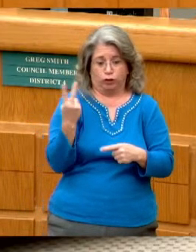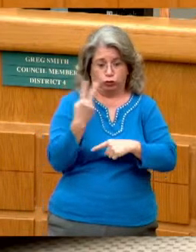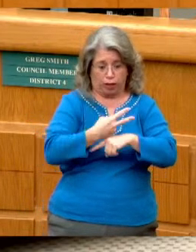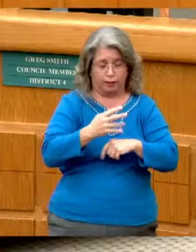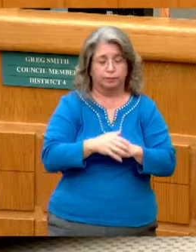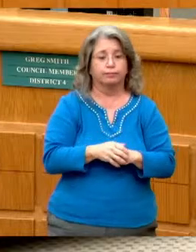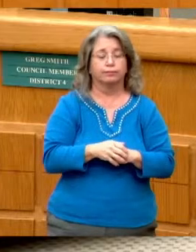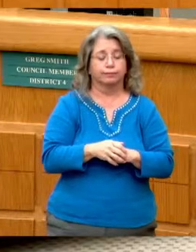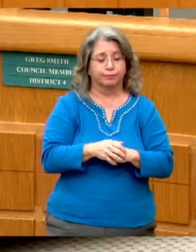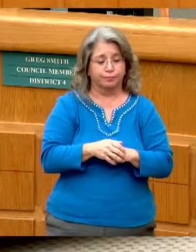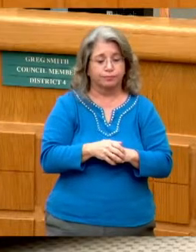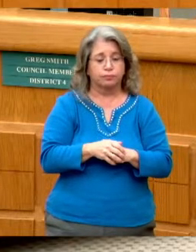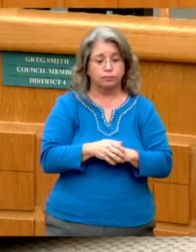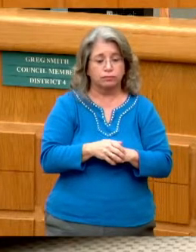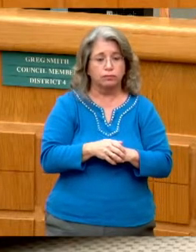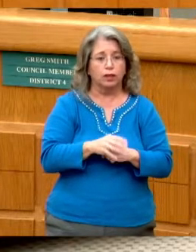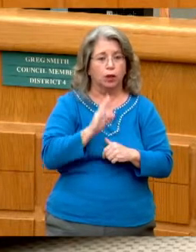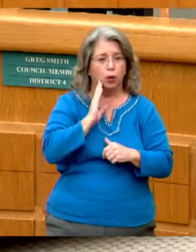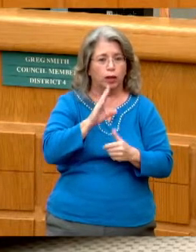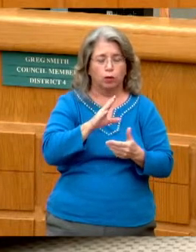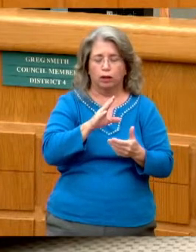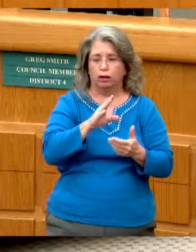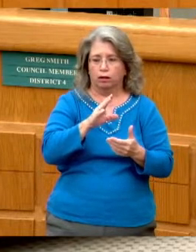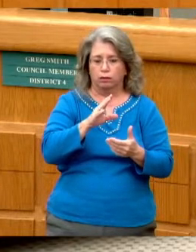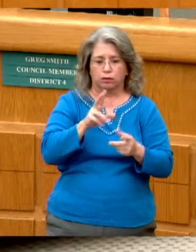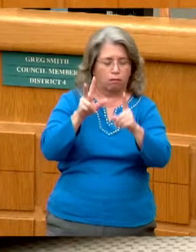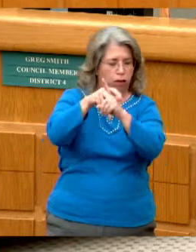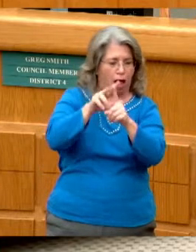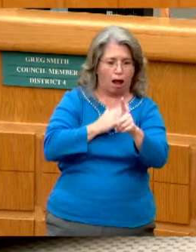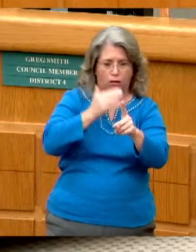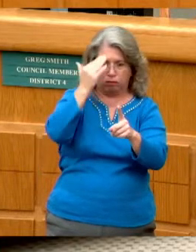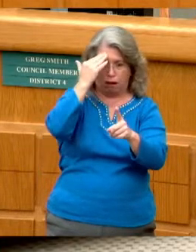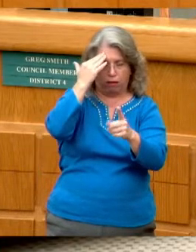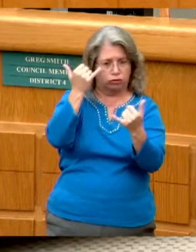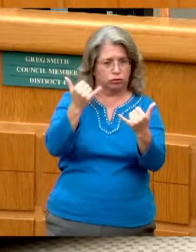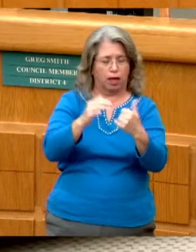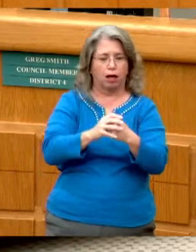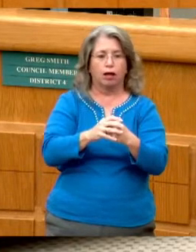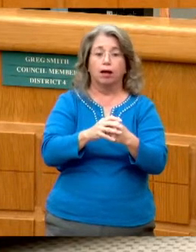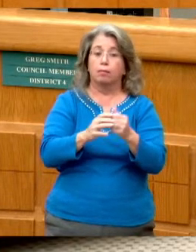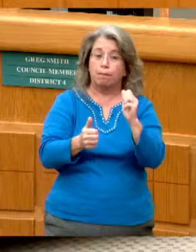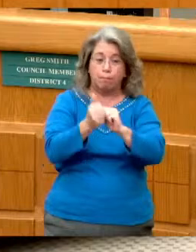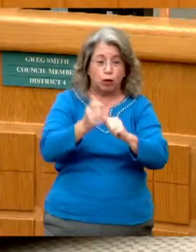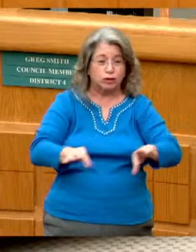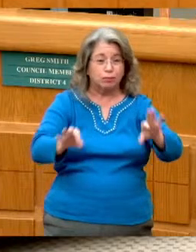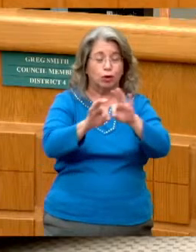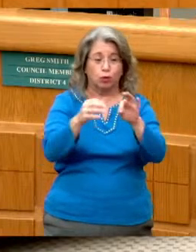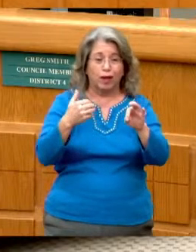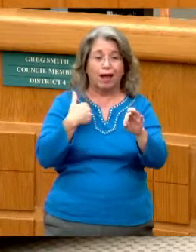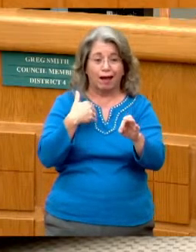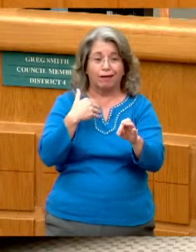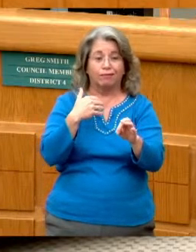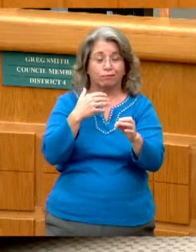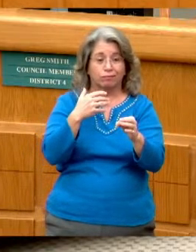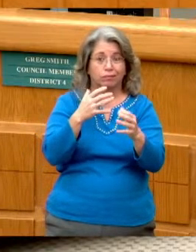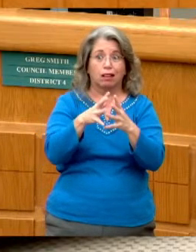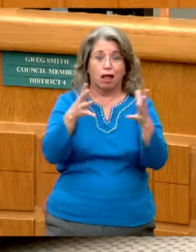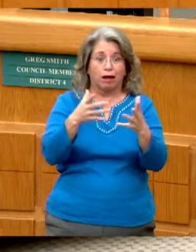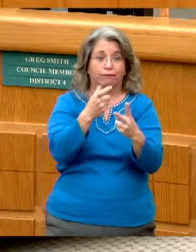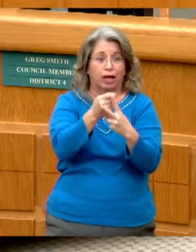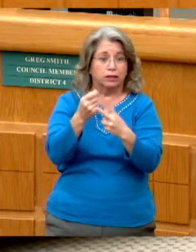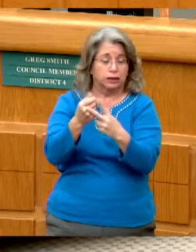Most importantly, we have the vaccines now. And that's what I want to really emphasize. This isn't a tremendous day